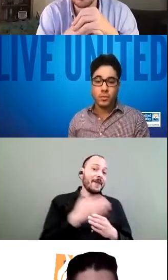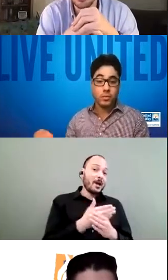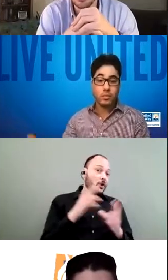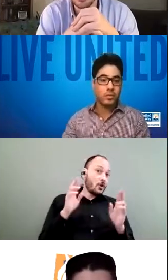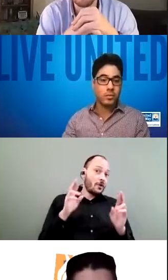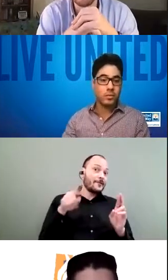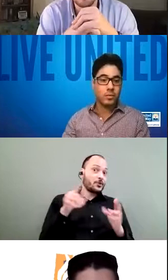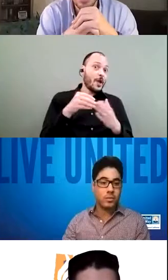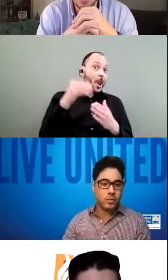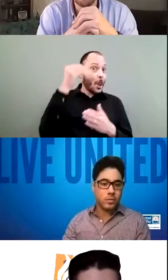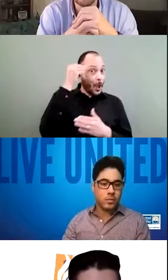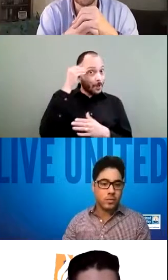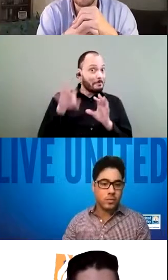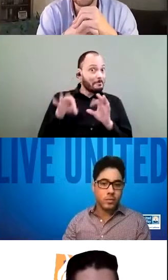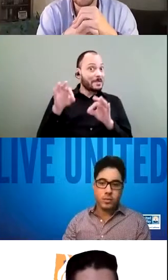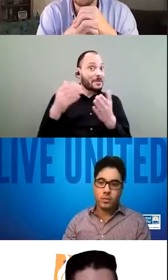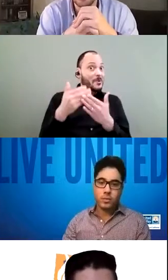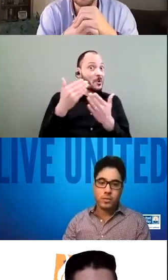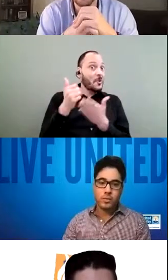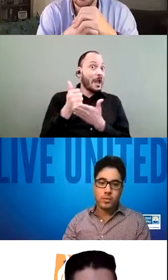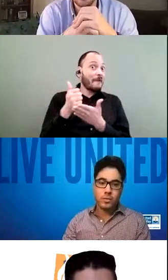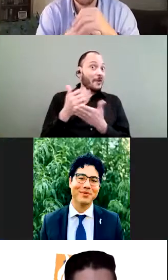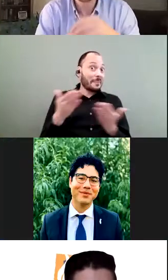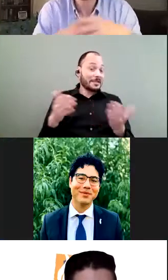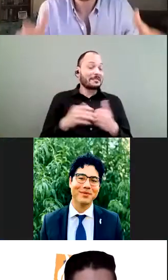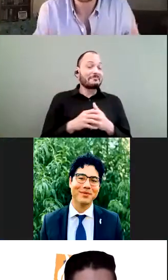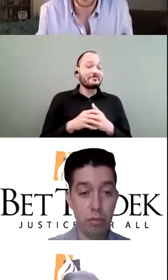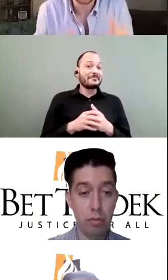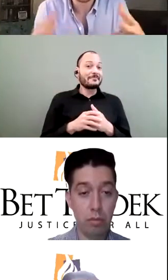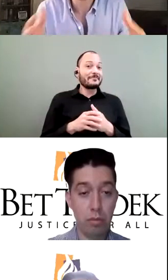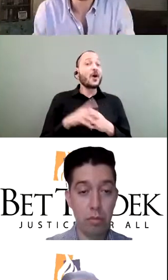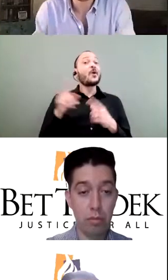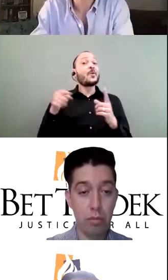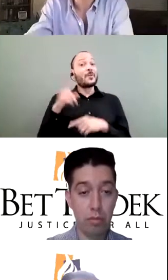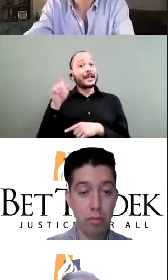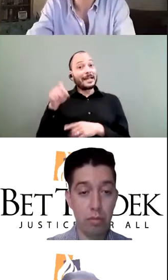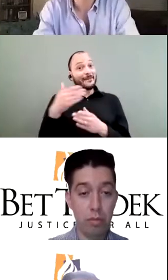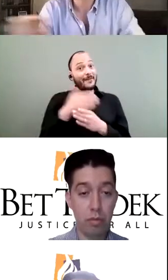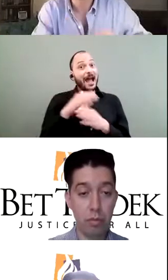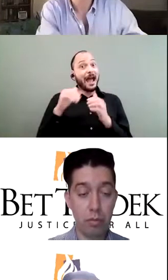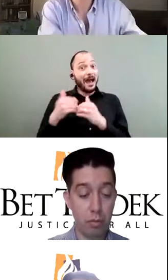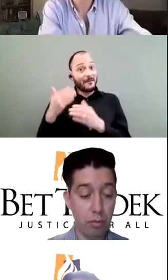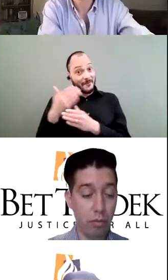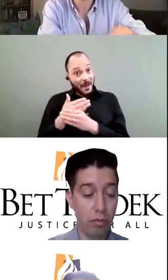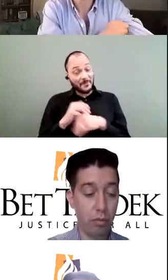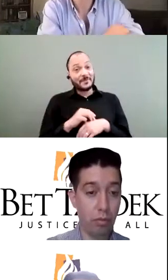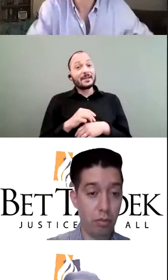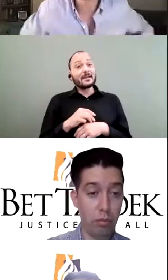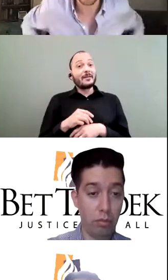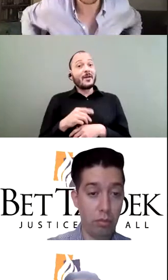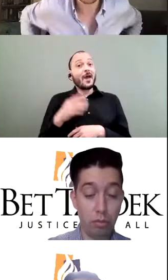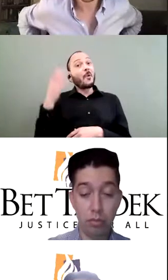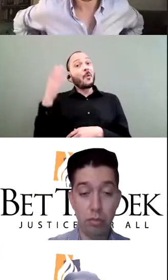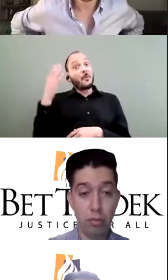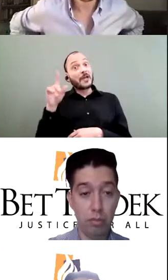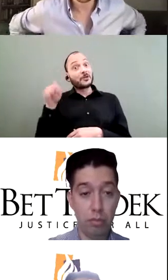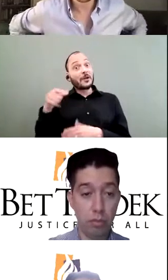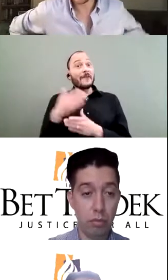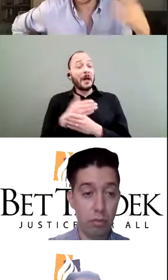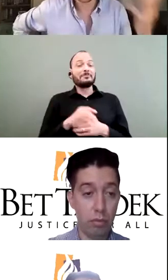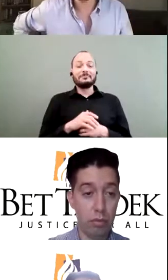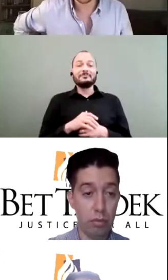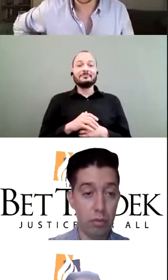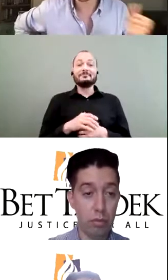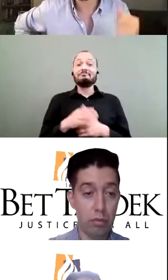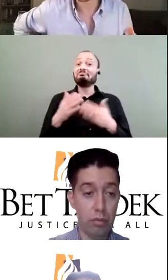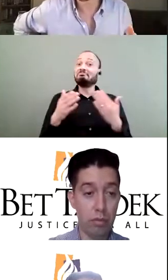some helpful information about when you need to file, how to file, and why you should file, whether